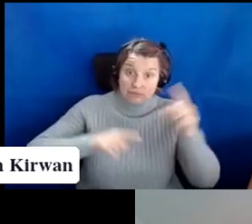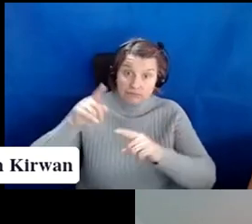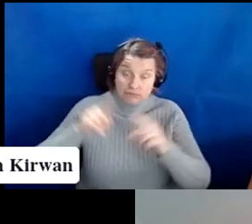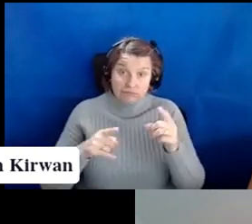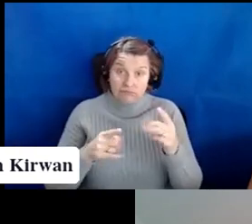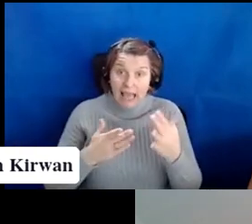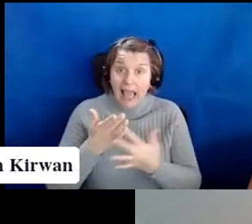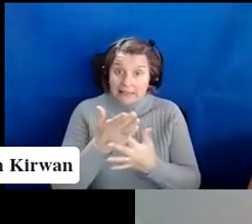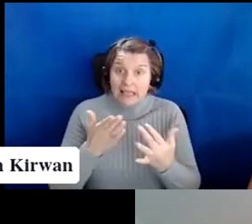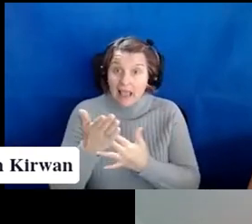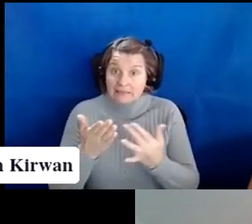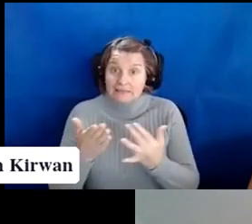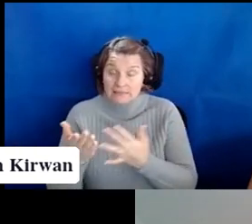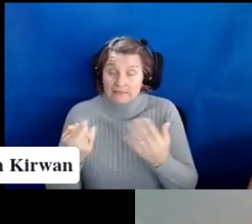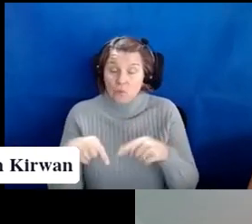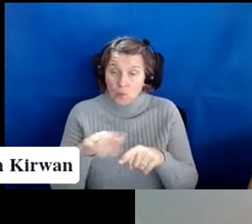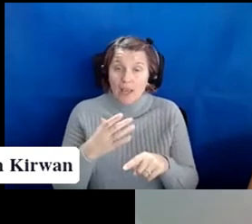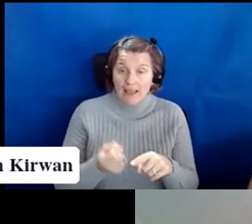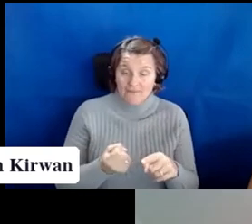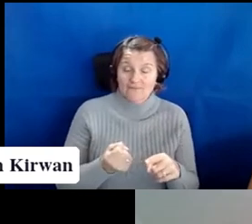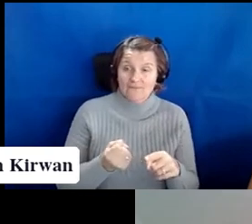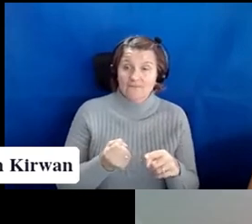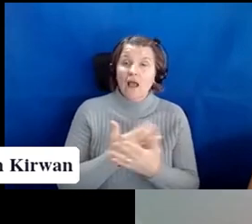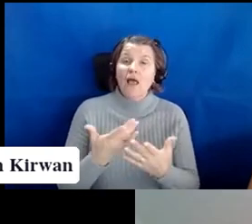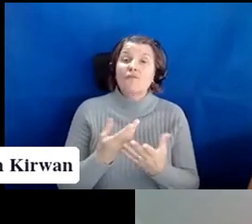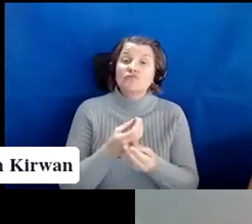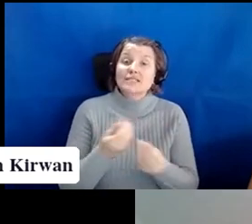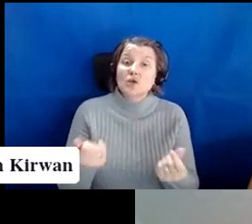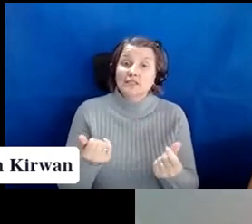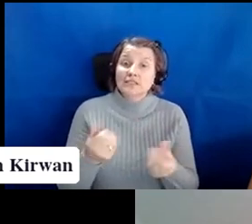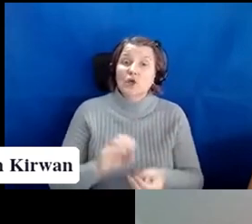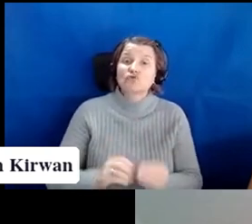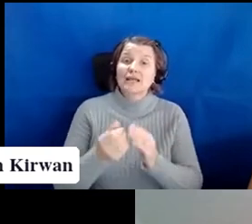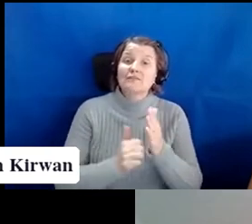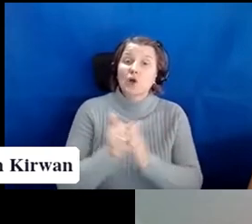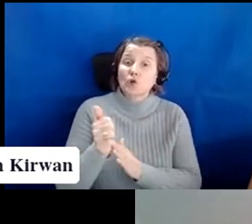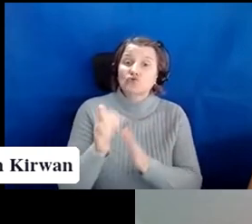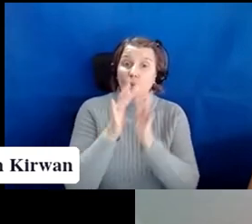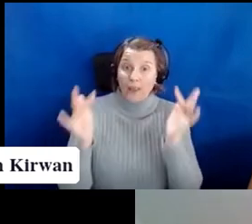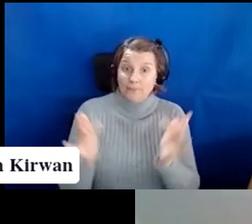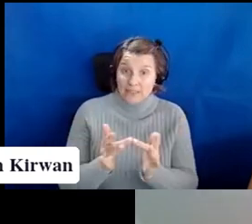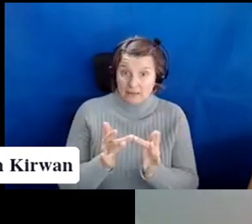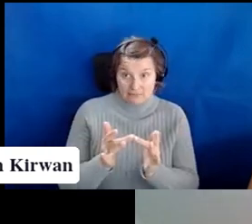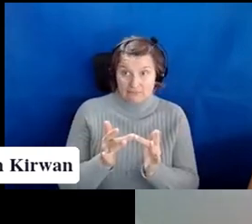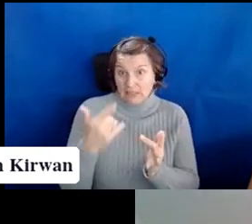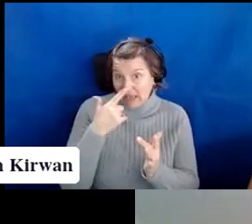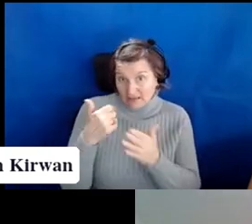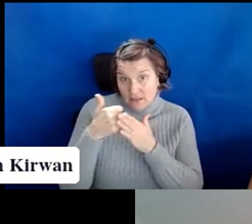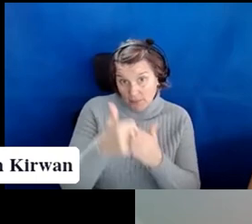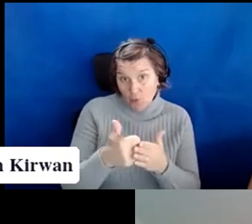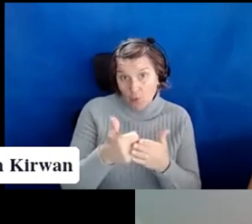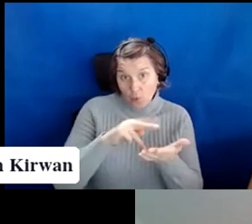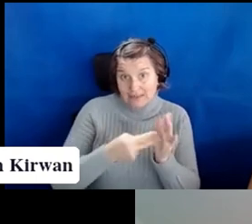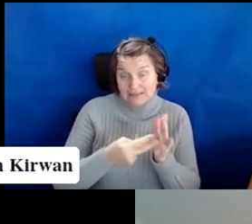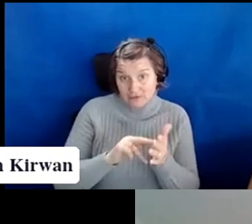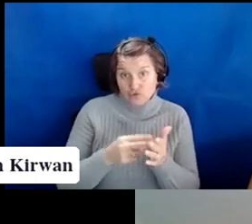access, and we do have a load of resources on the Creative and Cultural Skills website that can support